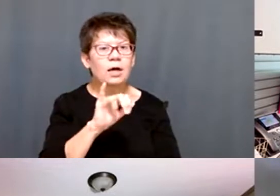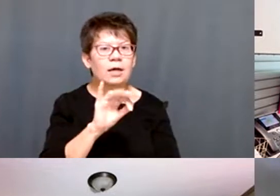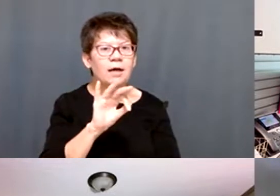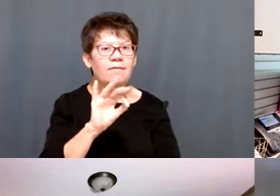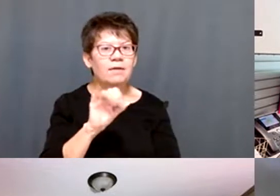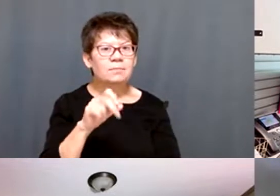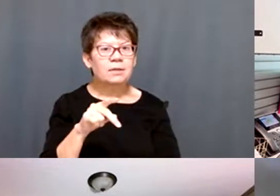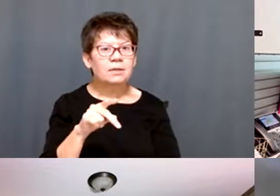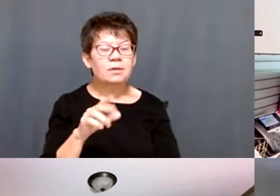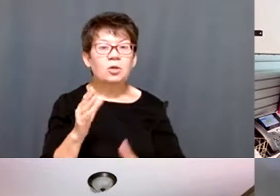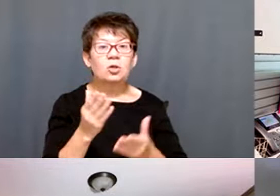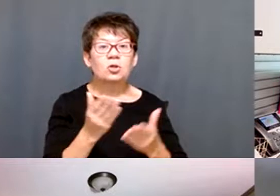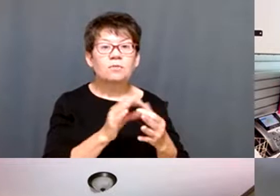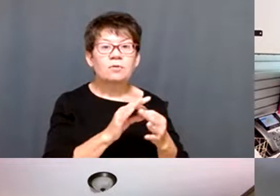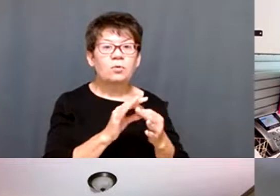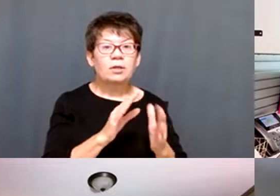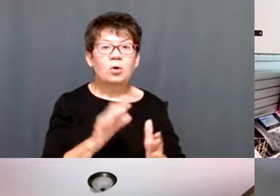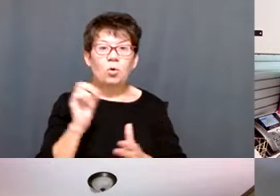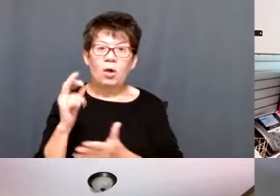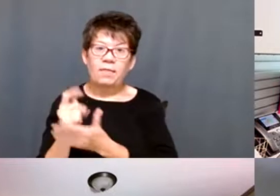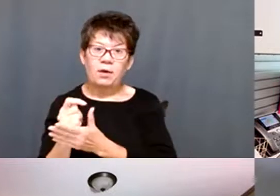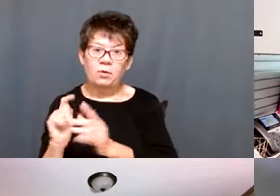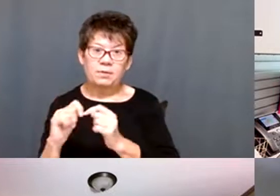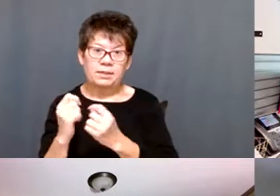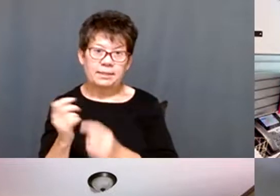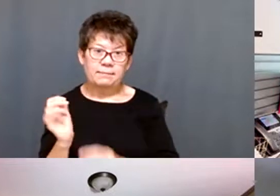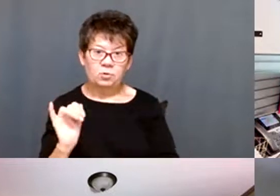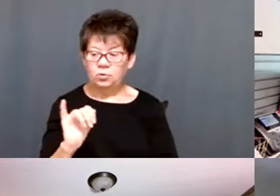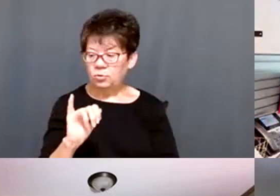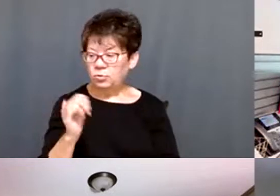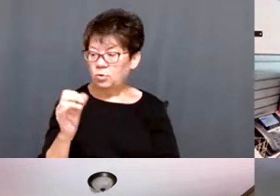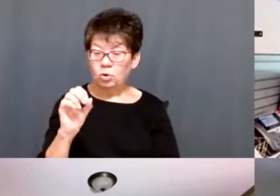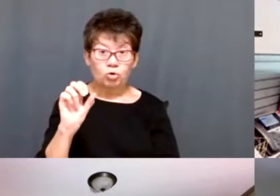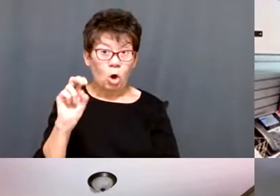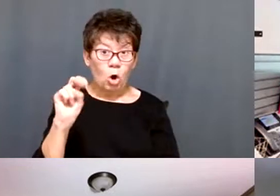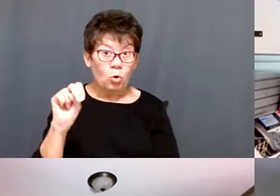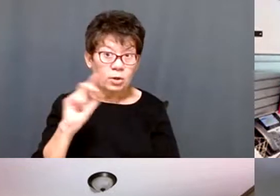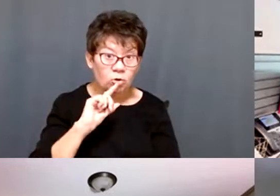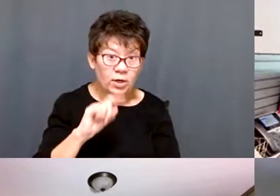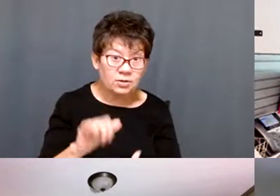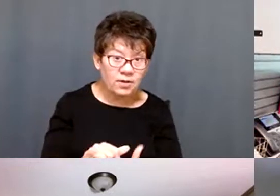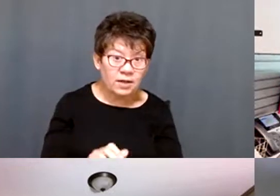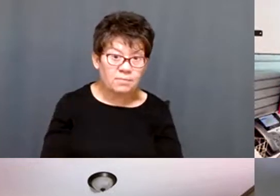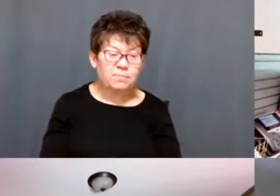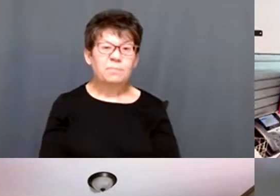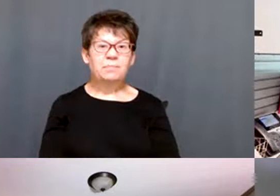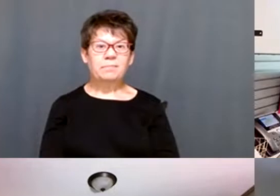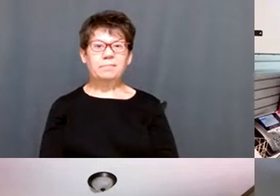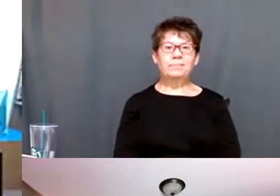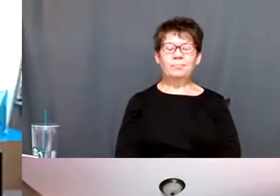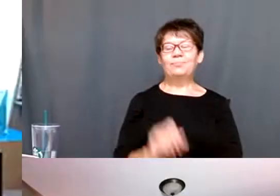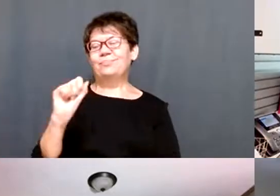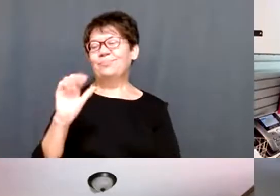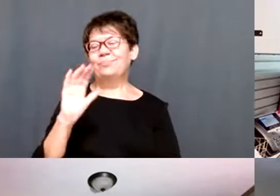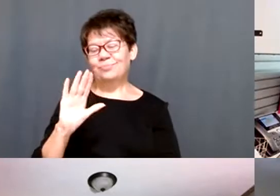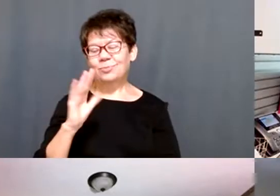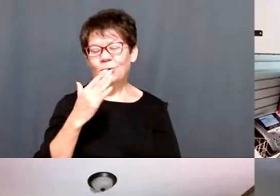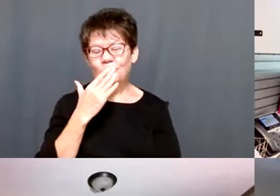and DT, or also the therapy team? Joan, if you'd like to take that question. Sure, and that's a great